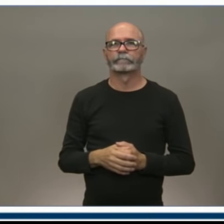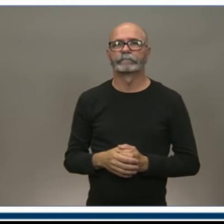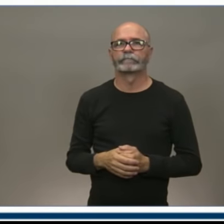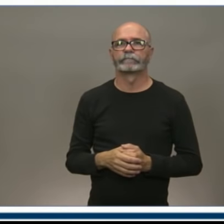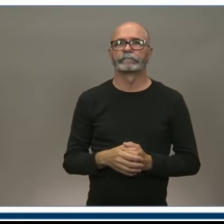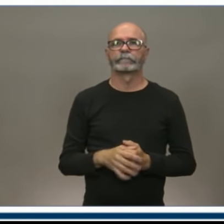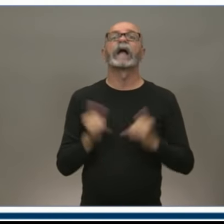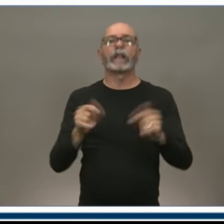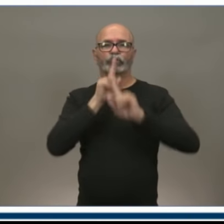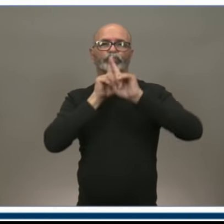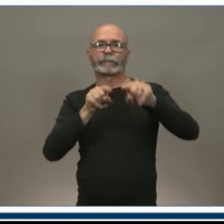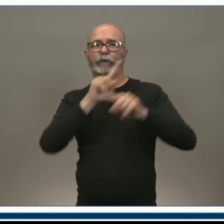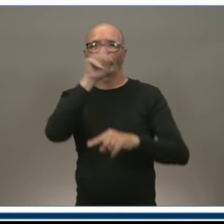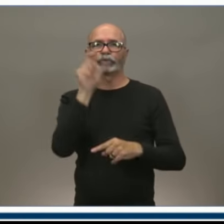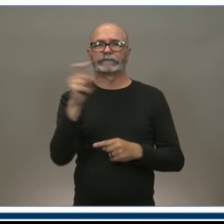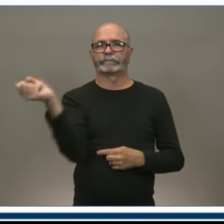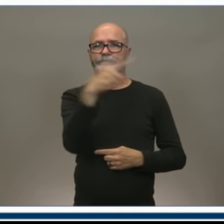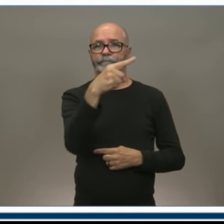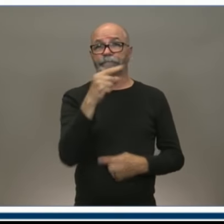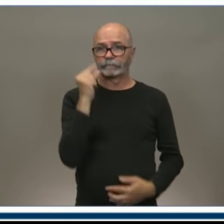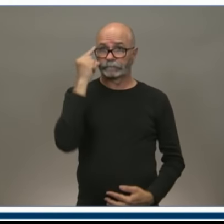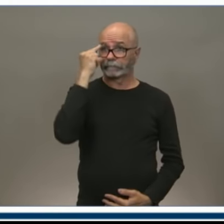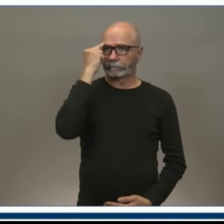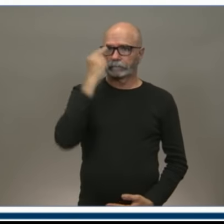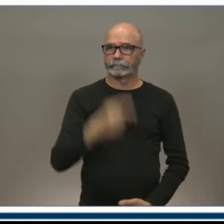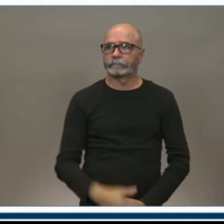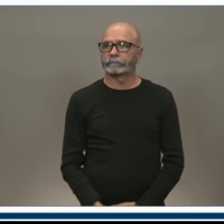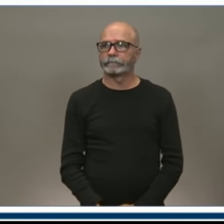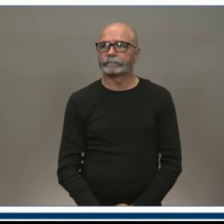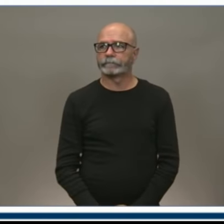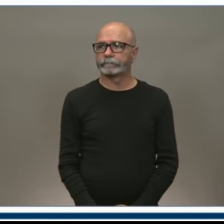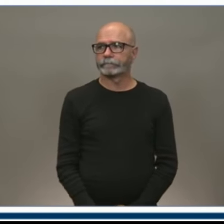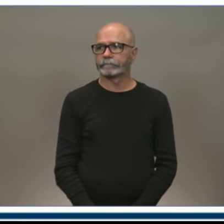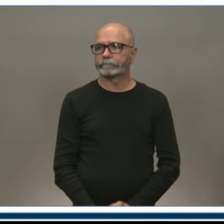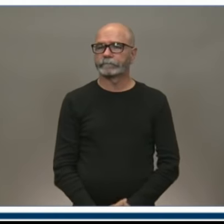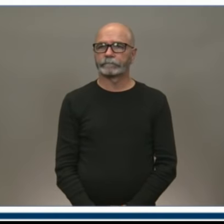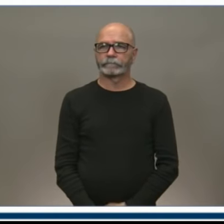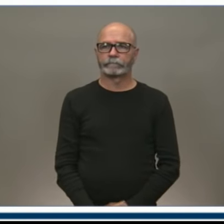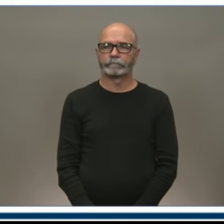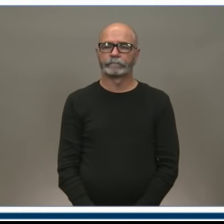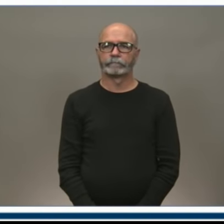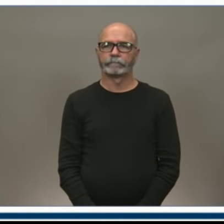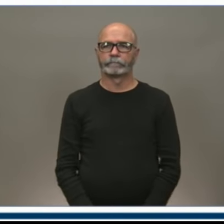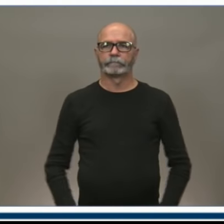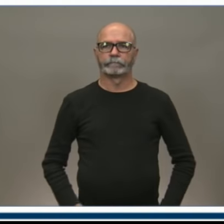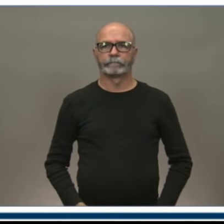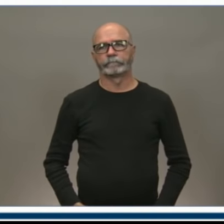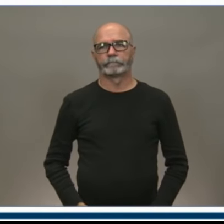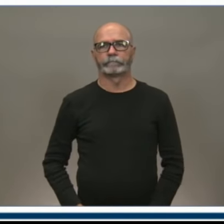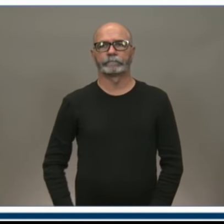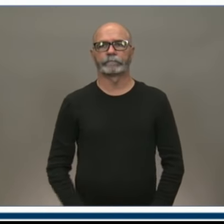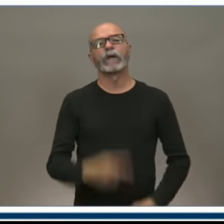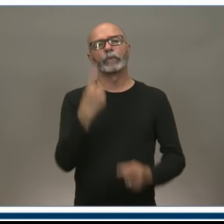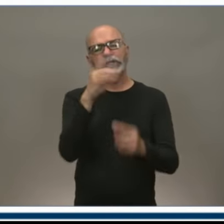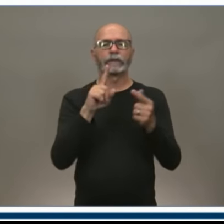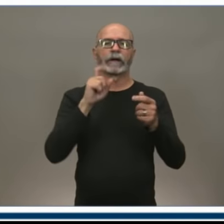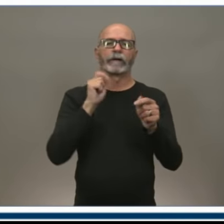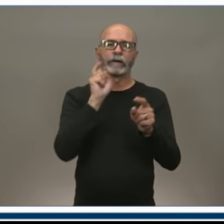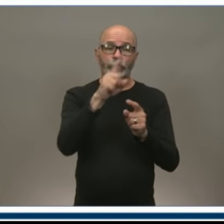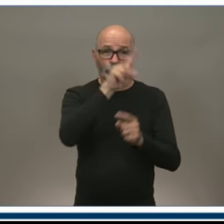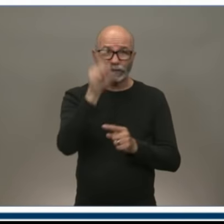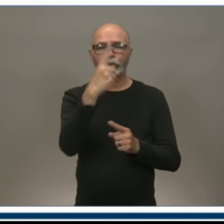questions. Reminder, one question and one follow-up in the amount of time that we have today for reporters in the room and on the phone. First, we'll start with Danielle Edwards with the Canadian